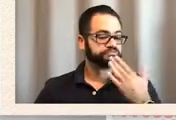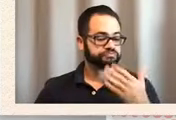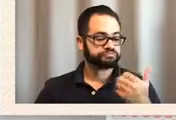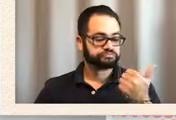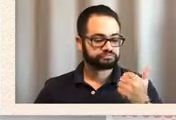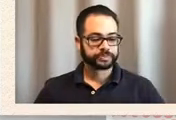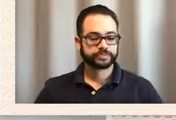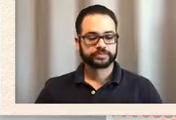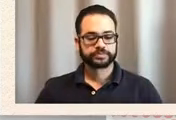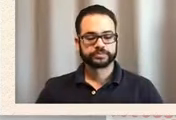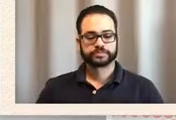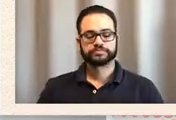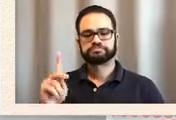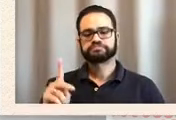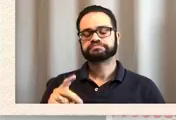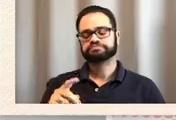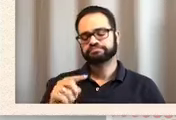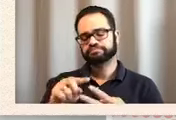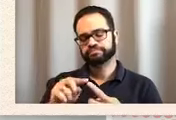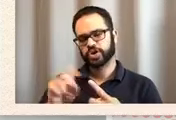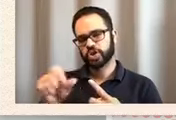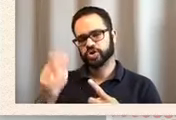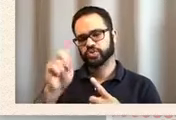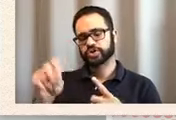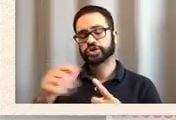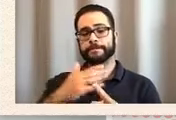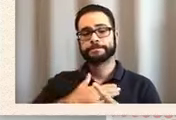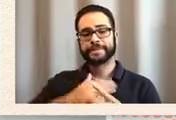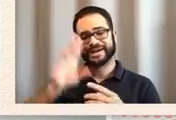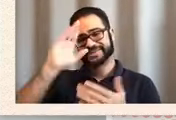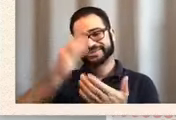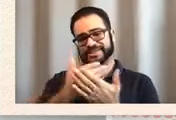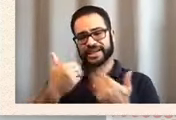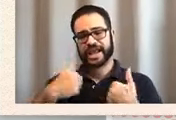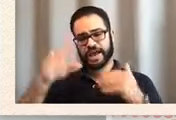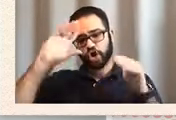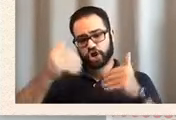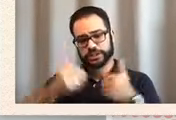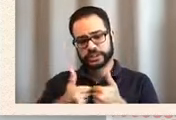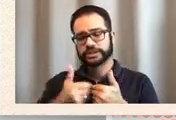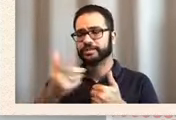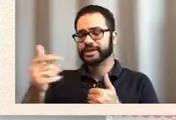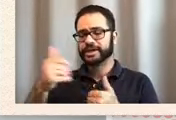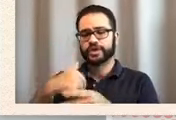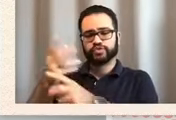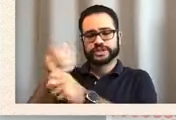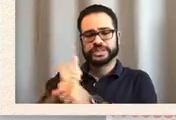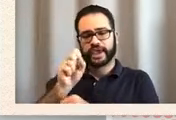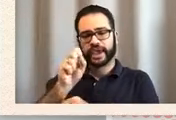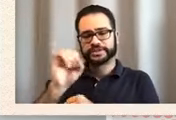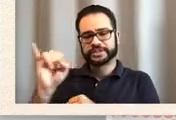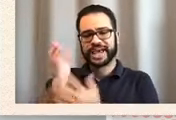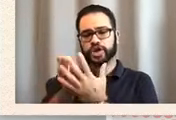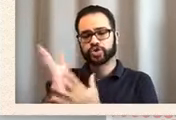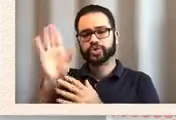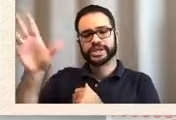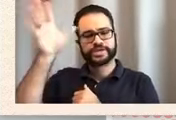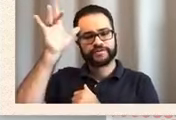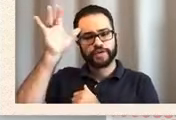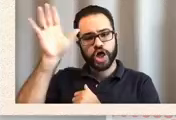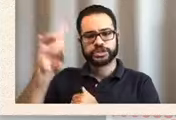about this one? My son has autism and is receiving SSI through his father's disability. Can we use this for an ABLE